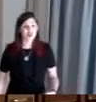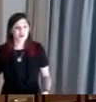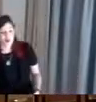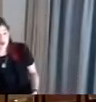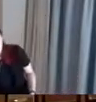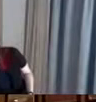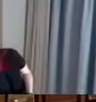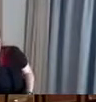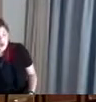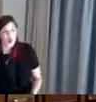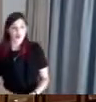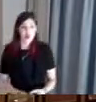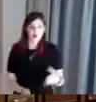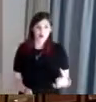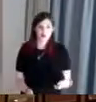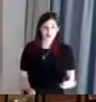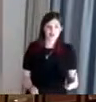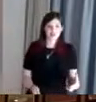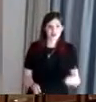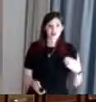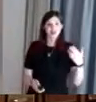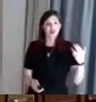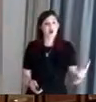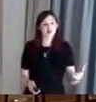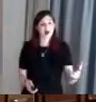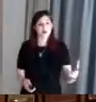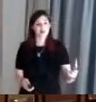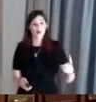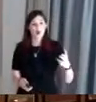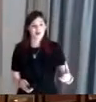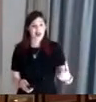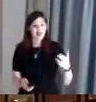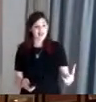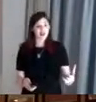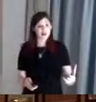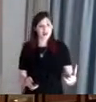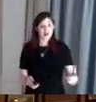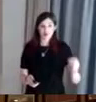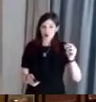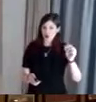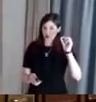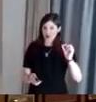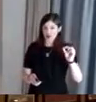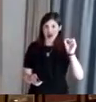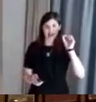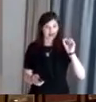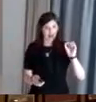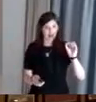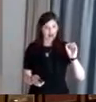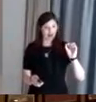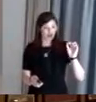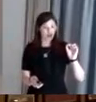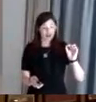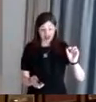Their computers were being used to mine for cryptocurrencies because while they loaded up the Wi-Fi landing page, the one where you click, I